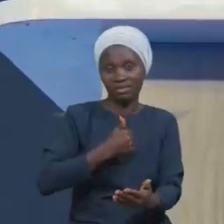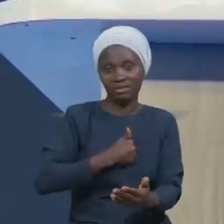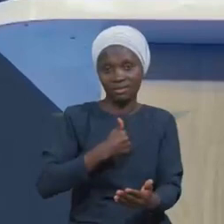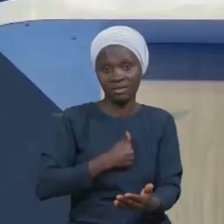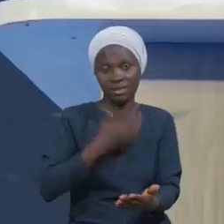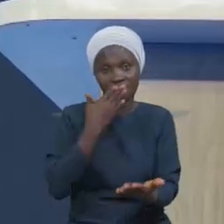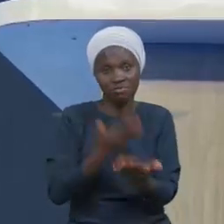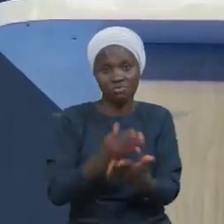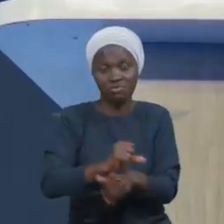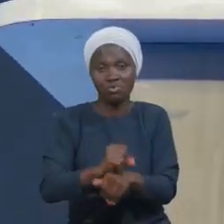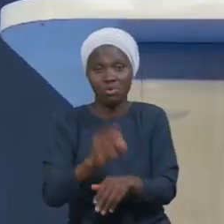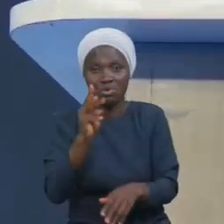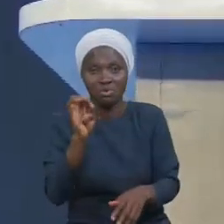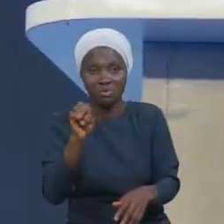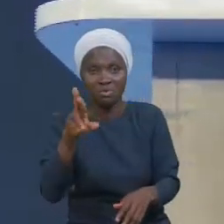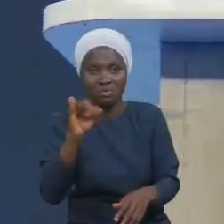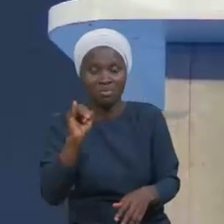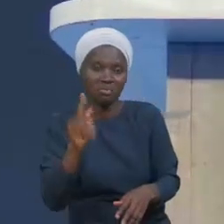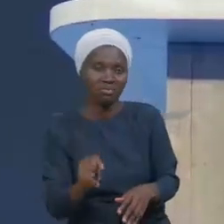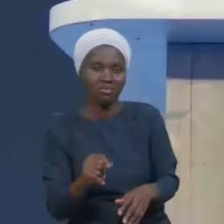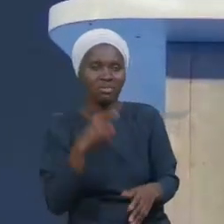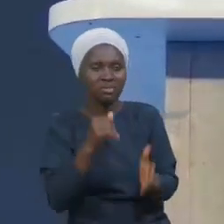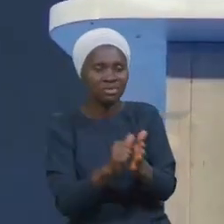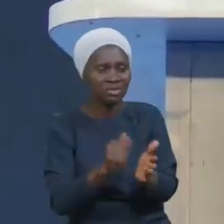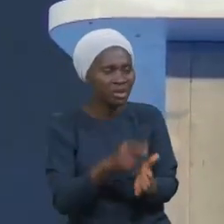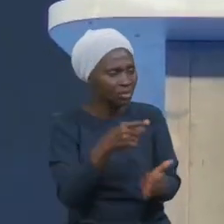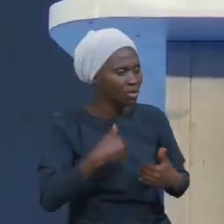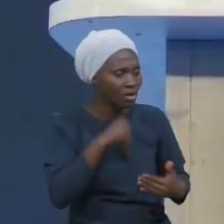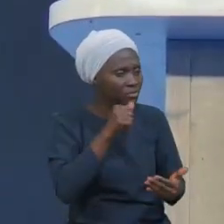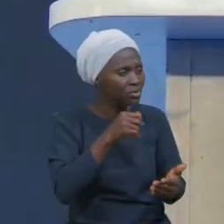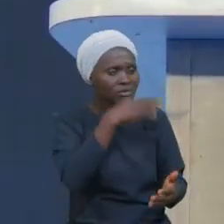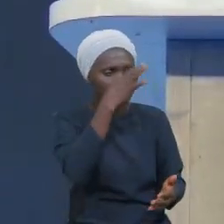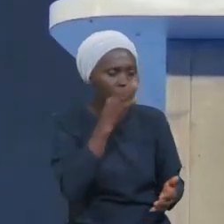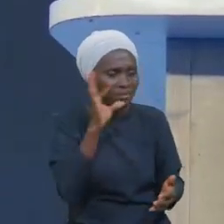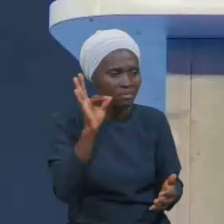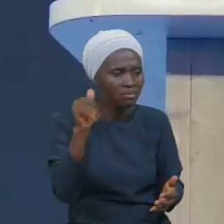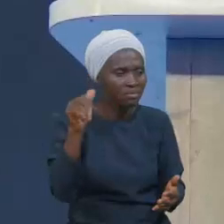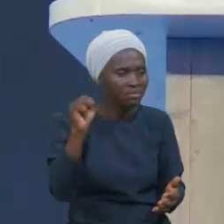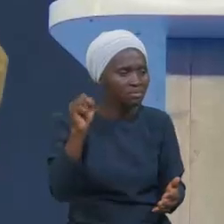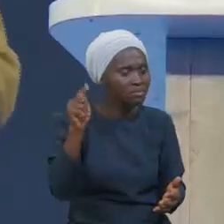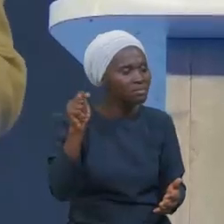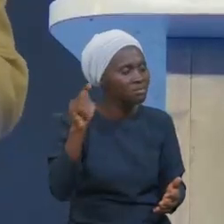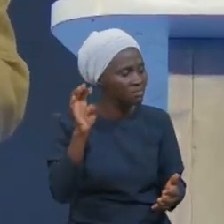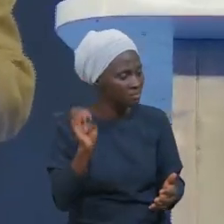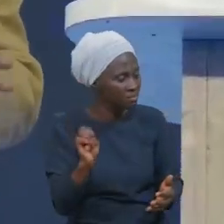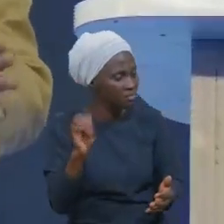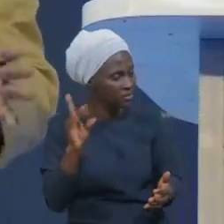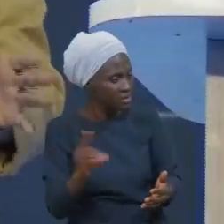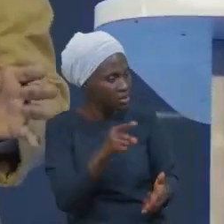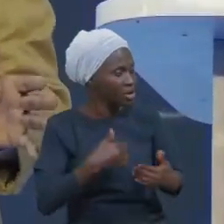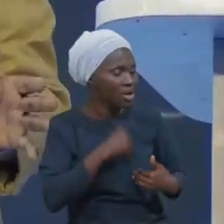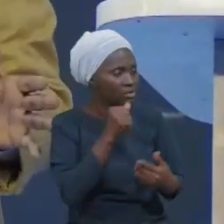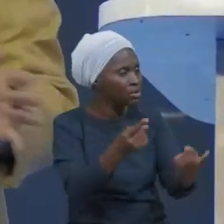paid your religious due. You have not fasted. You have not come to